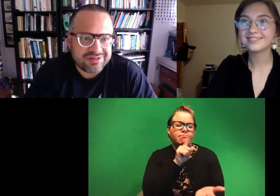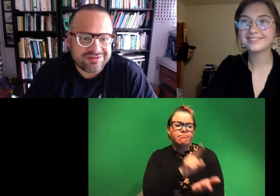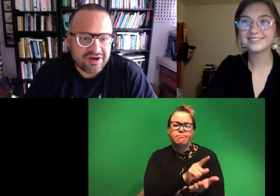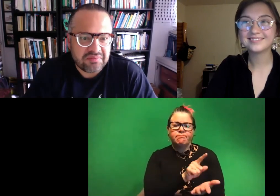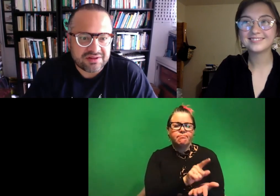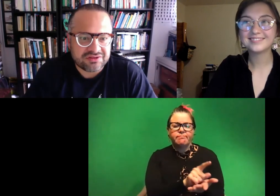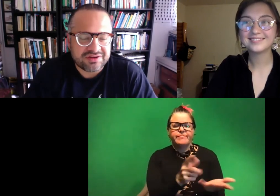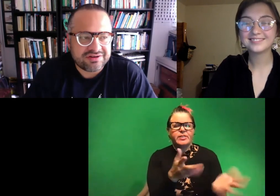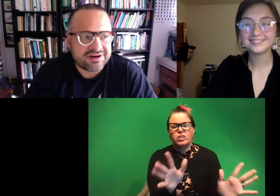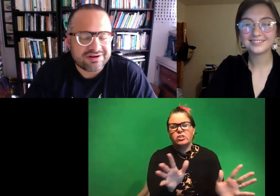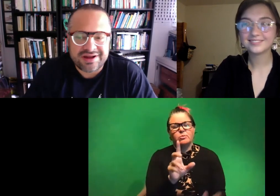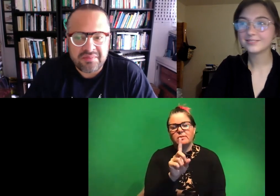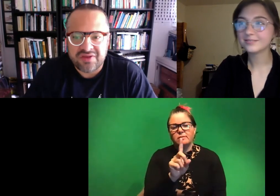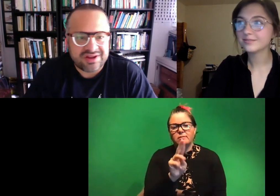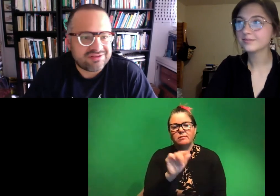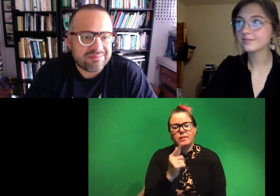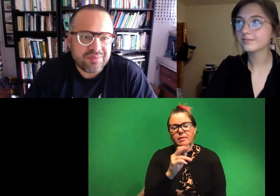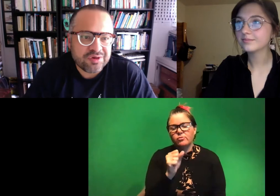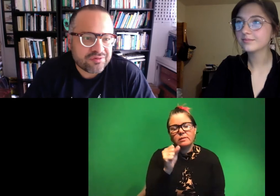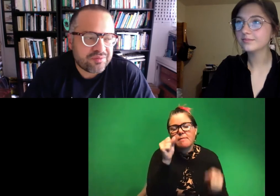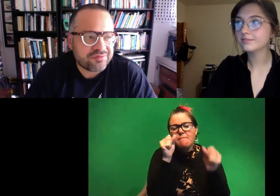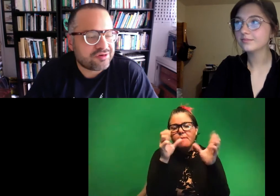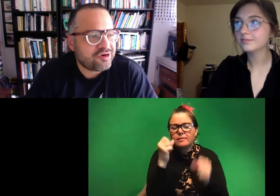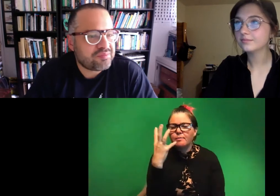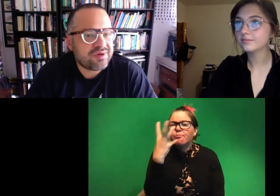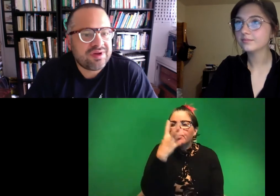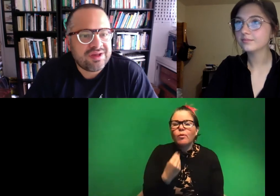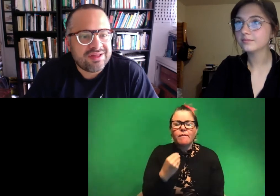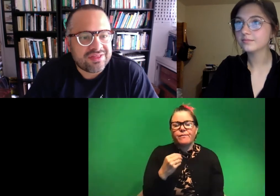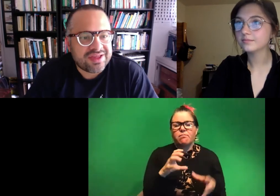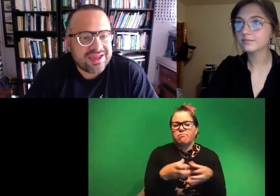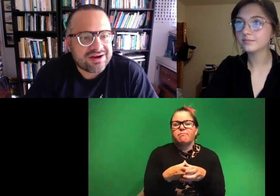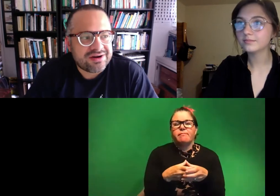with dung beetles. They are amazing. It's a beautiful, beautiful group.